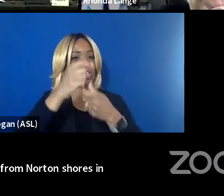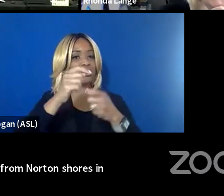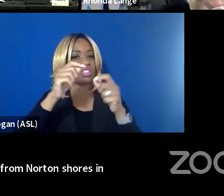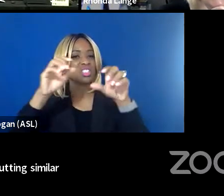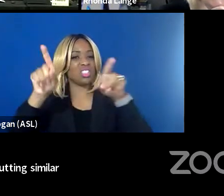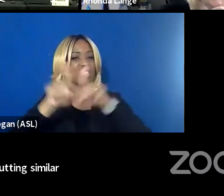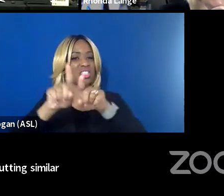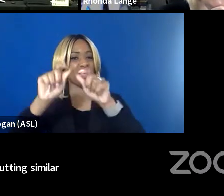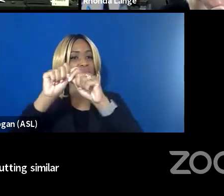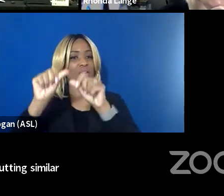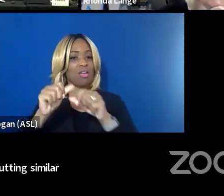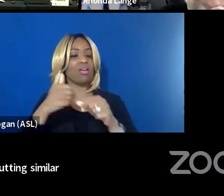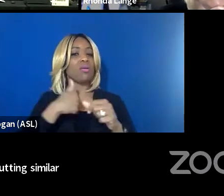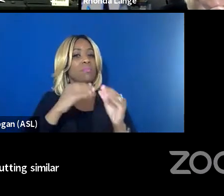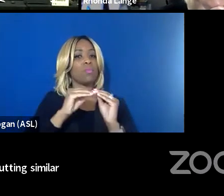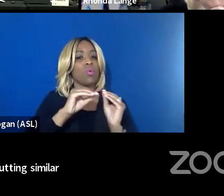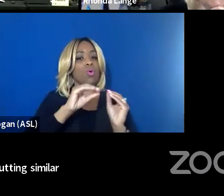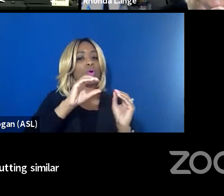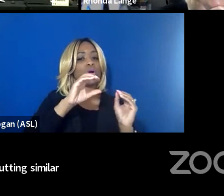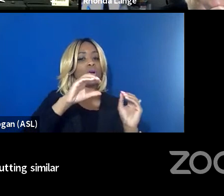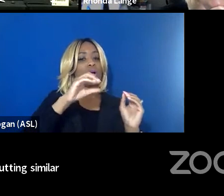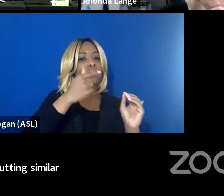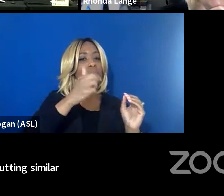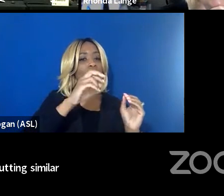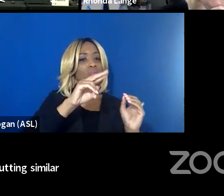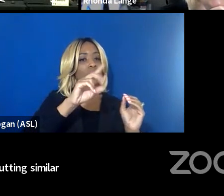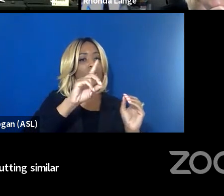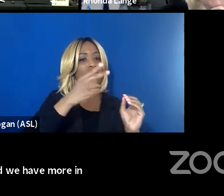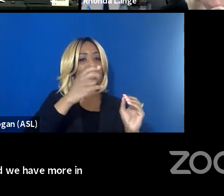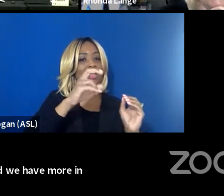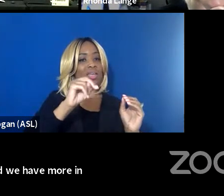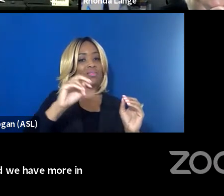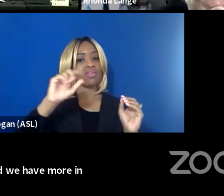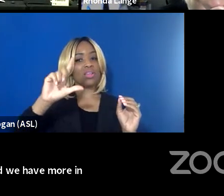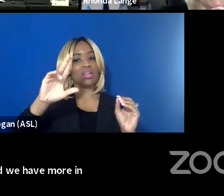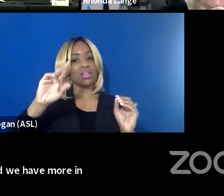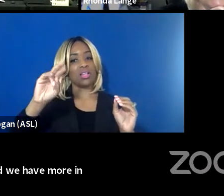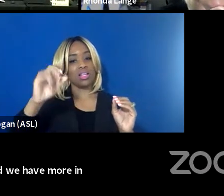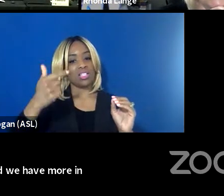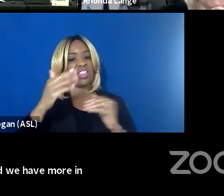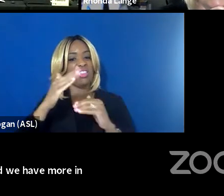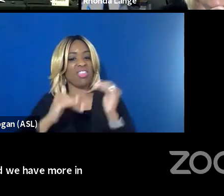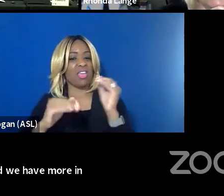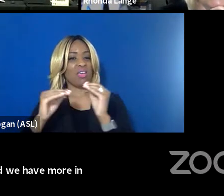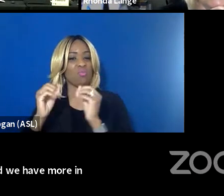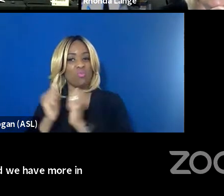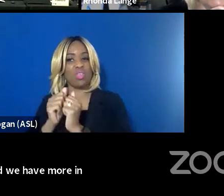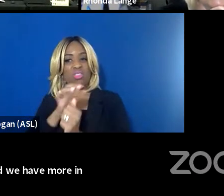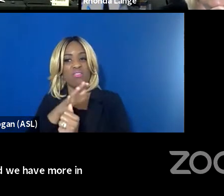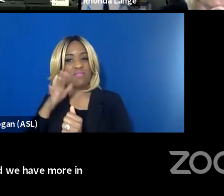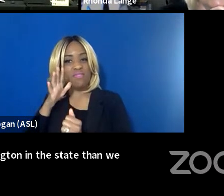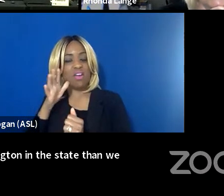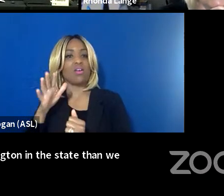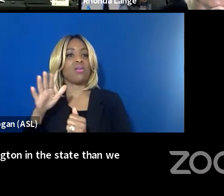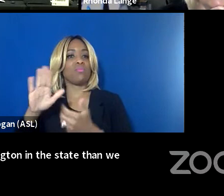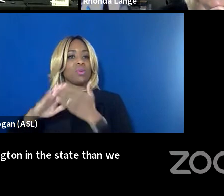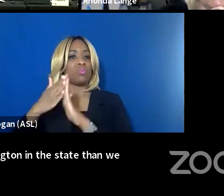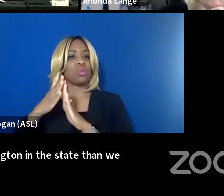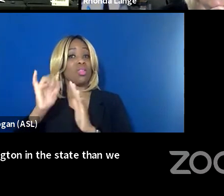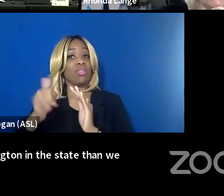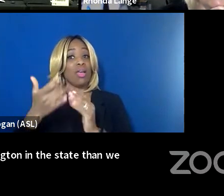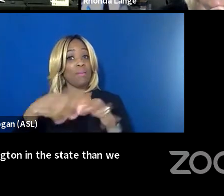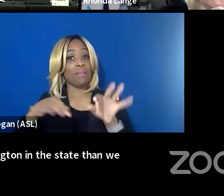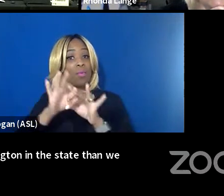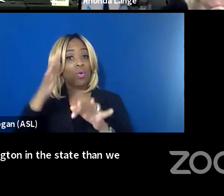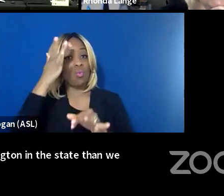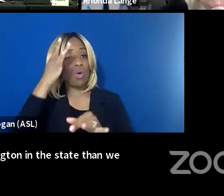between Grand Haven and Ludington in our state Senate district than we have with the more rural farm communities. And the reason that's important is because